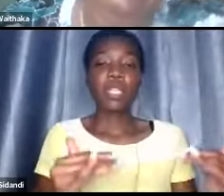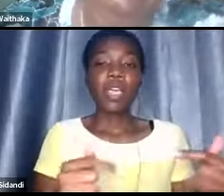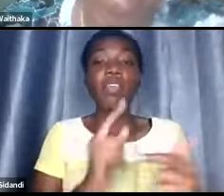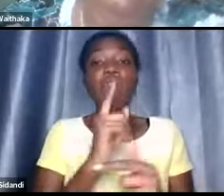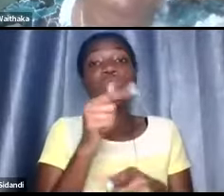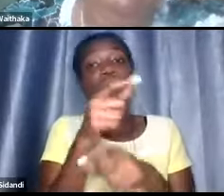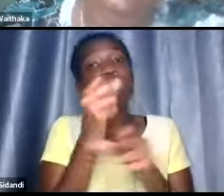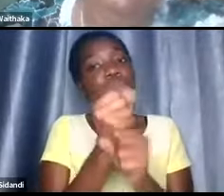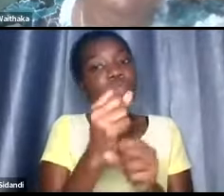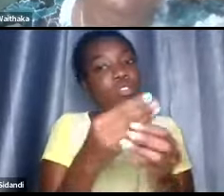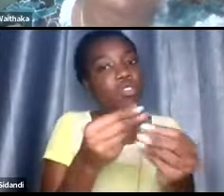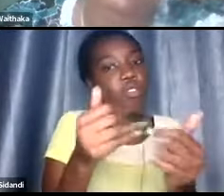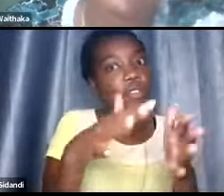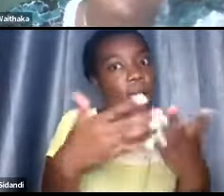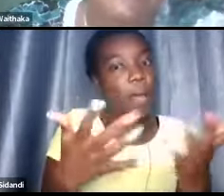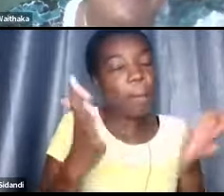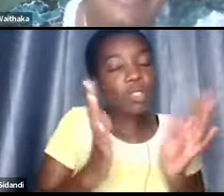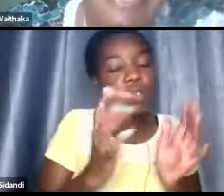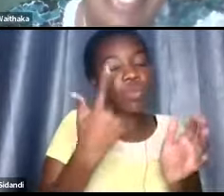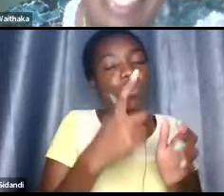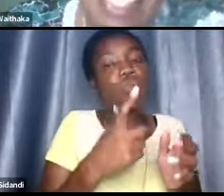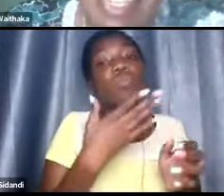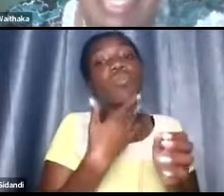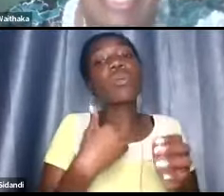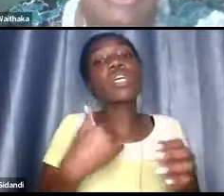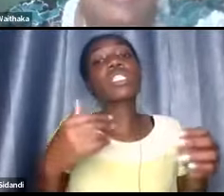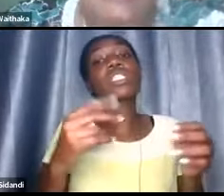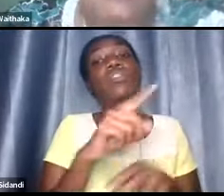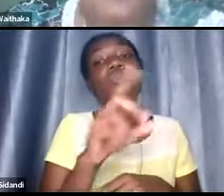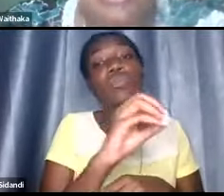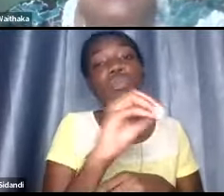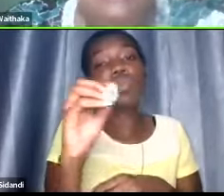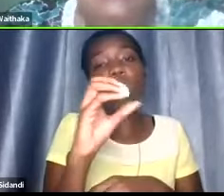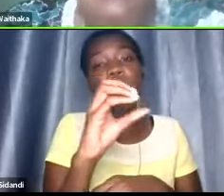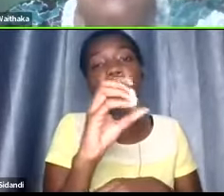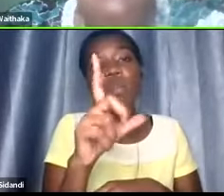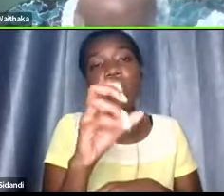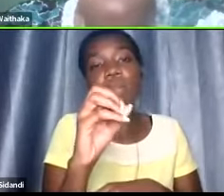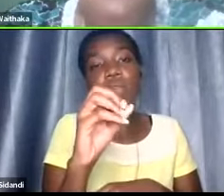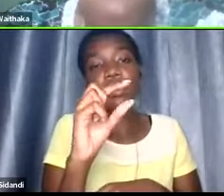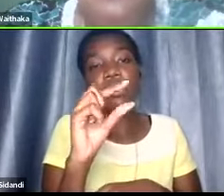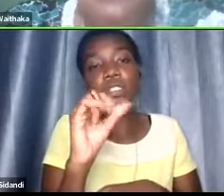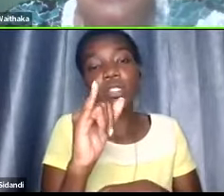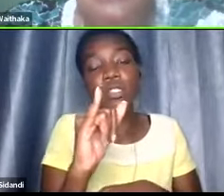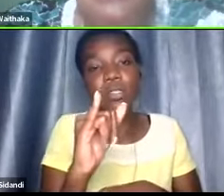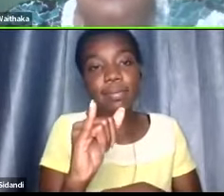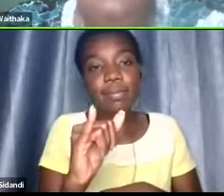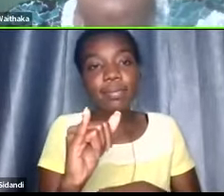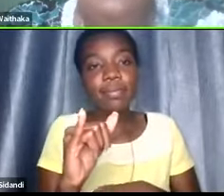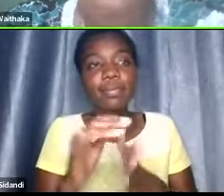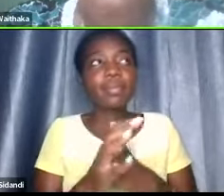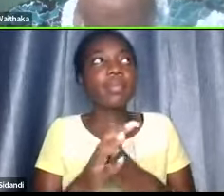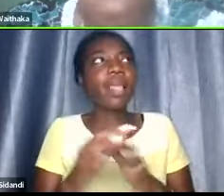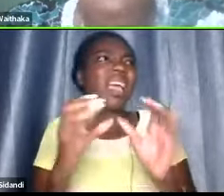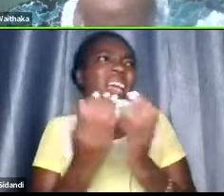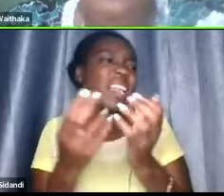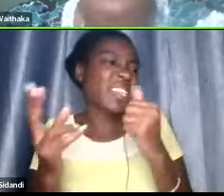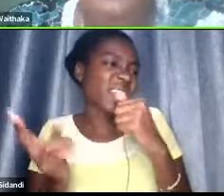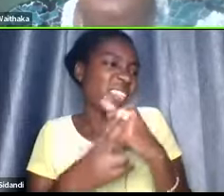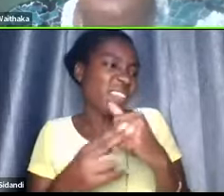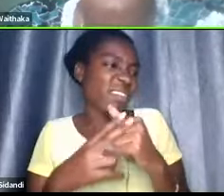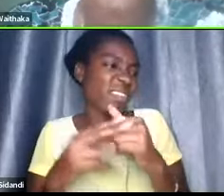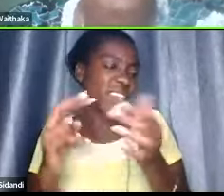zoology? How do you pursue such a career in less financed industry? No, at grade 7, he's still finding